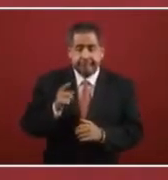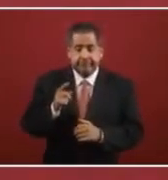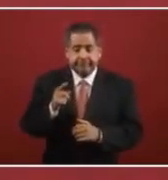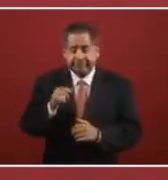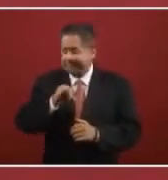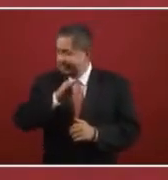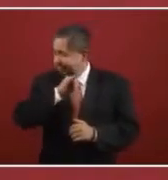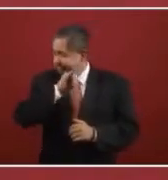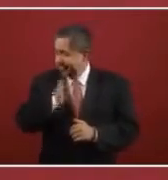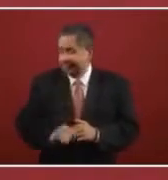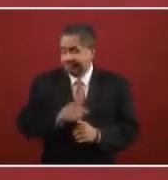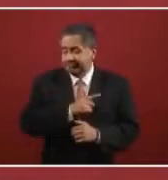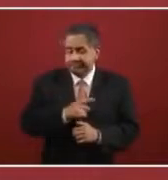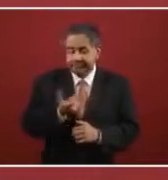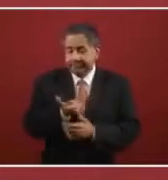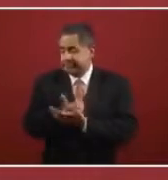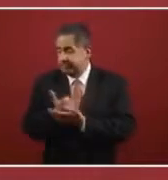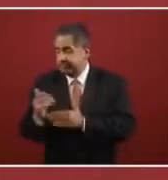should the salaries